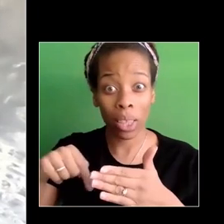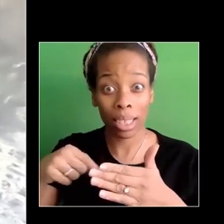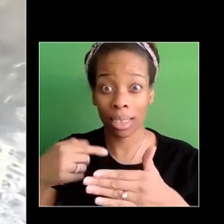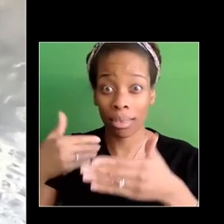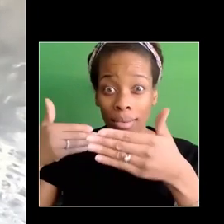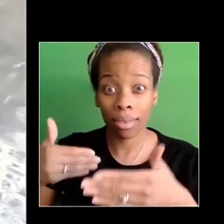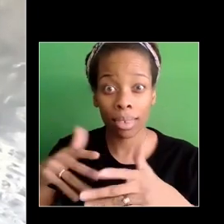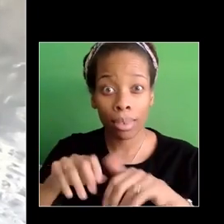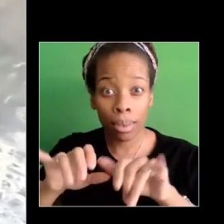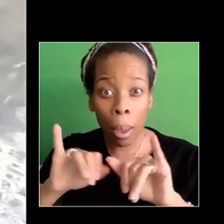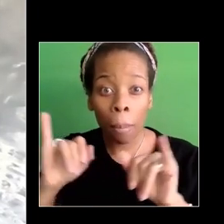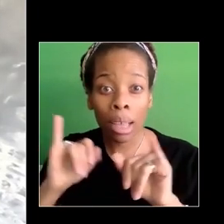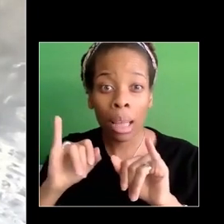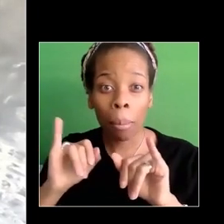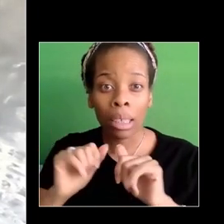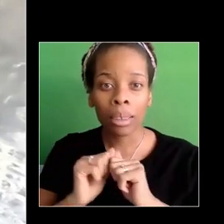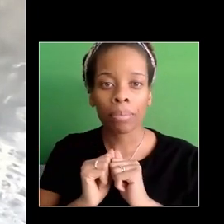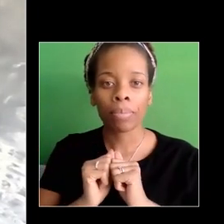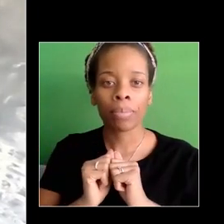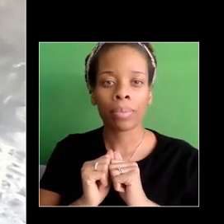Mm-hmm. You know,